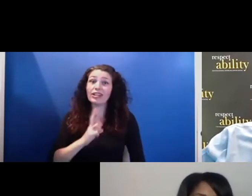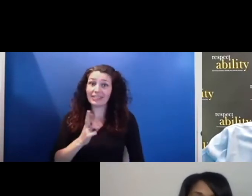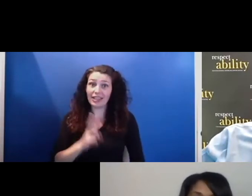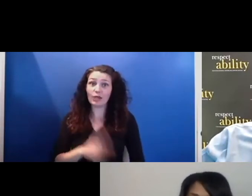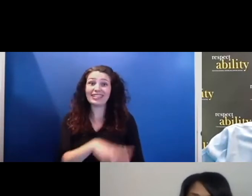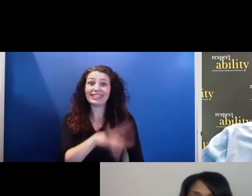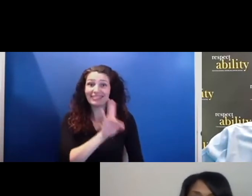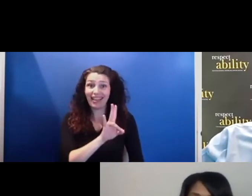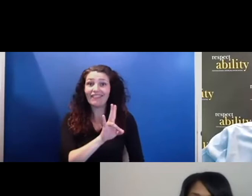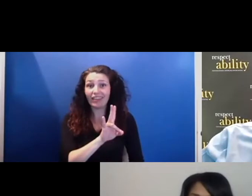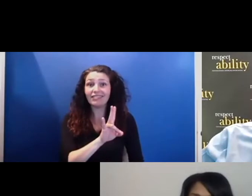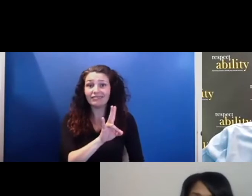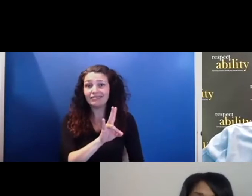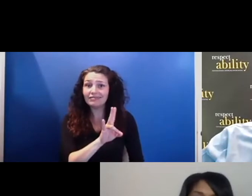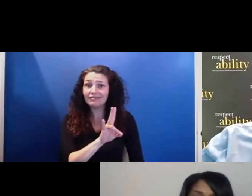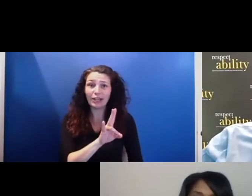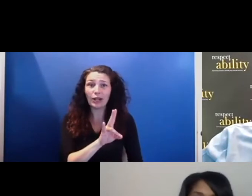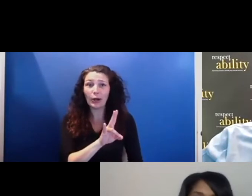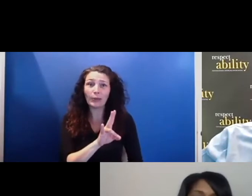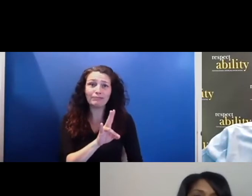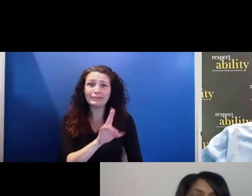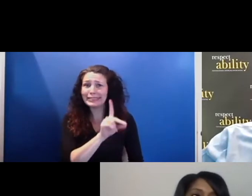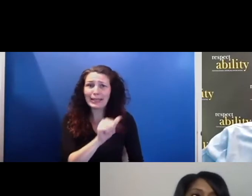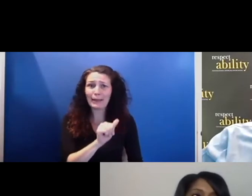find a table that you can see this,